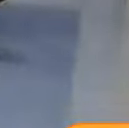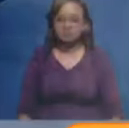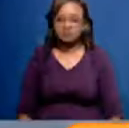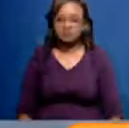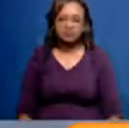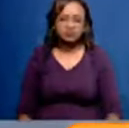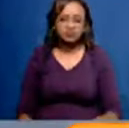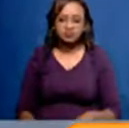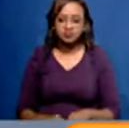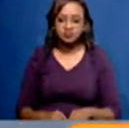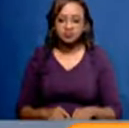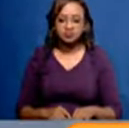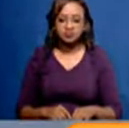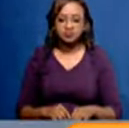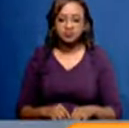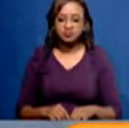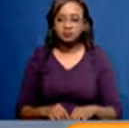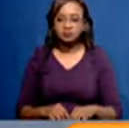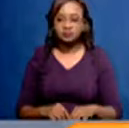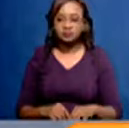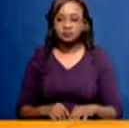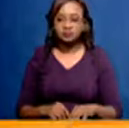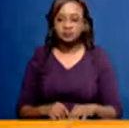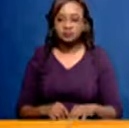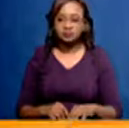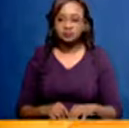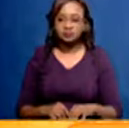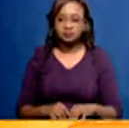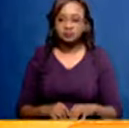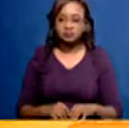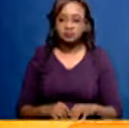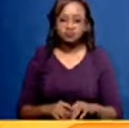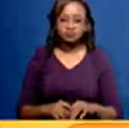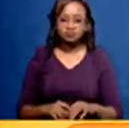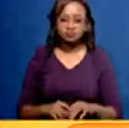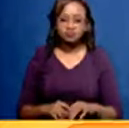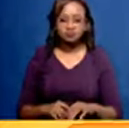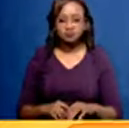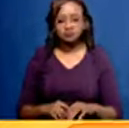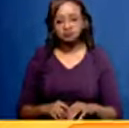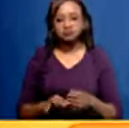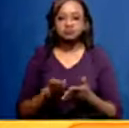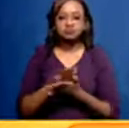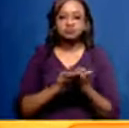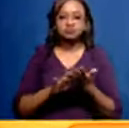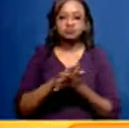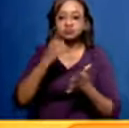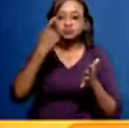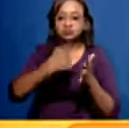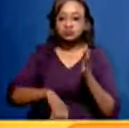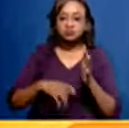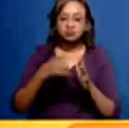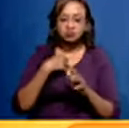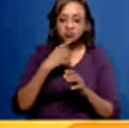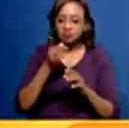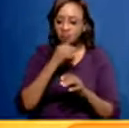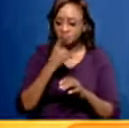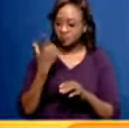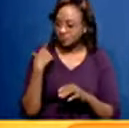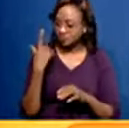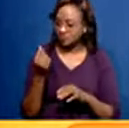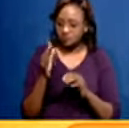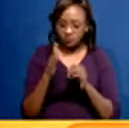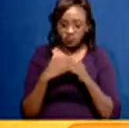of cost, affordability. Right. So I just mentioned the September summit